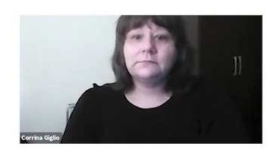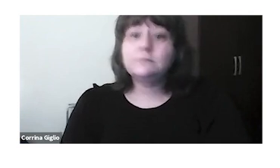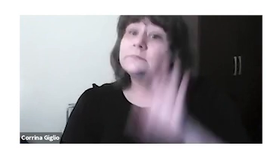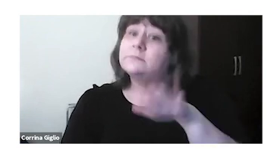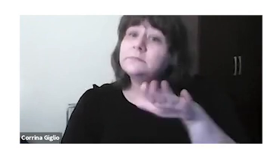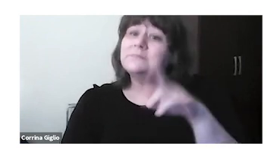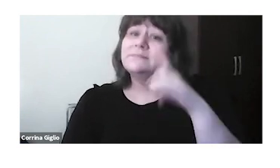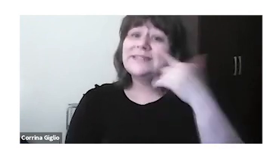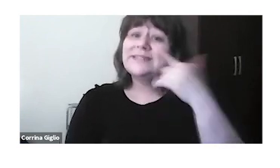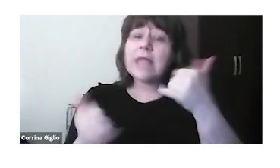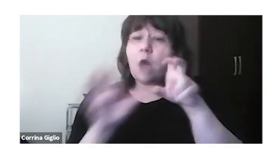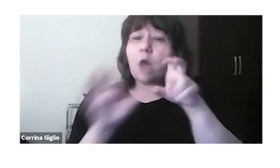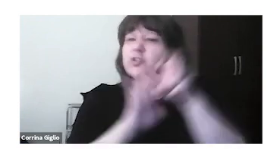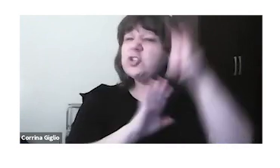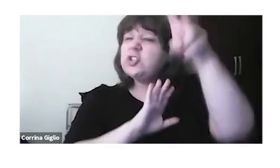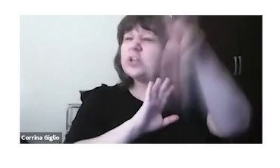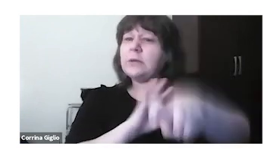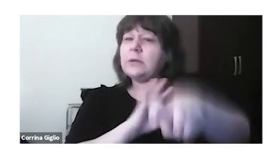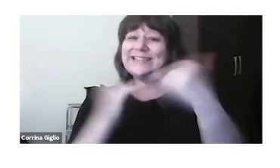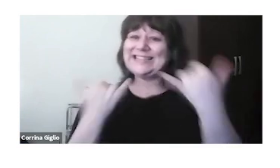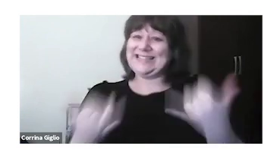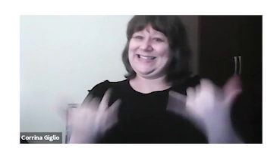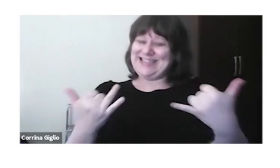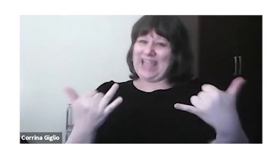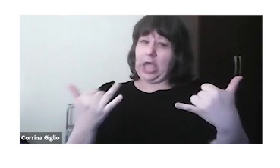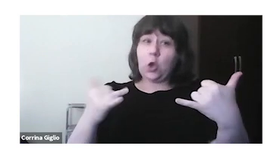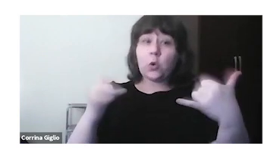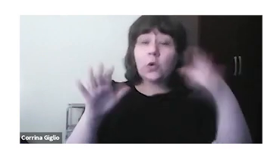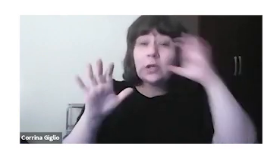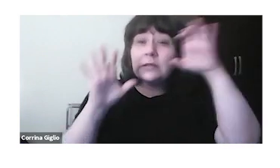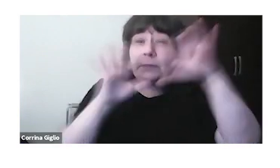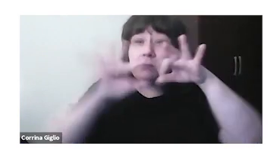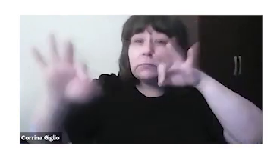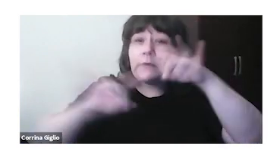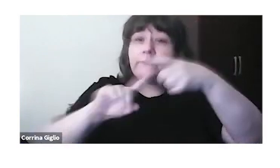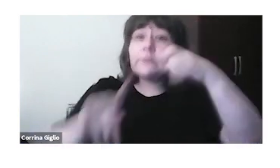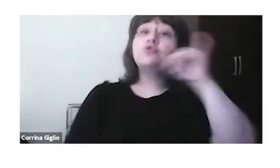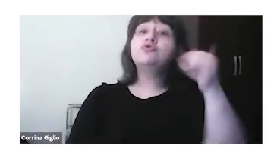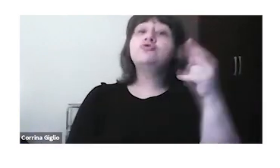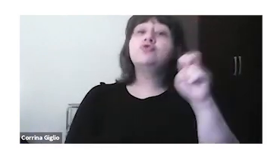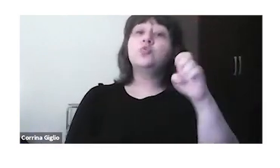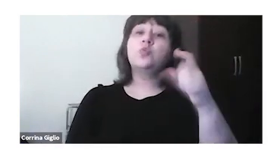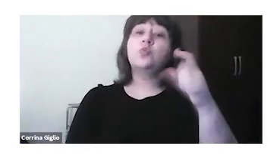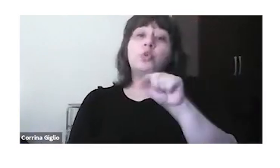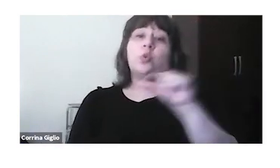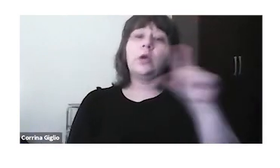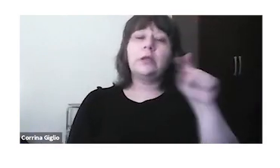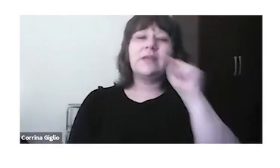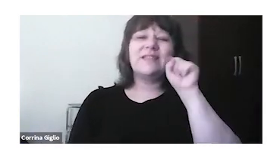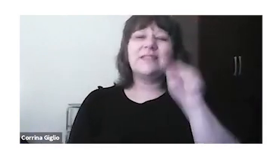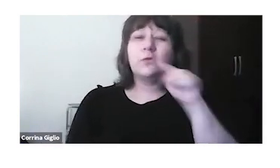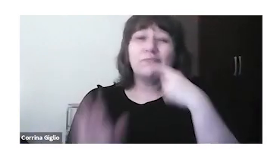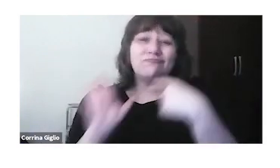So we're going to jump to present day. This graphic is from June 2020, and it